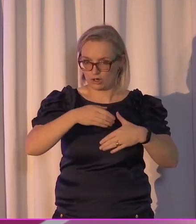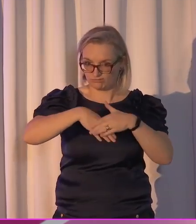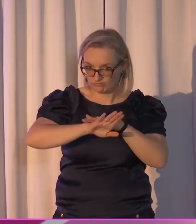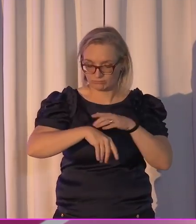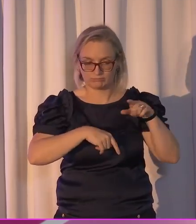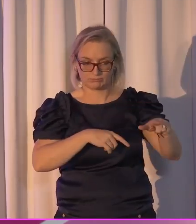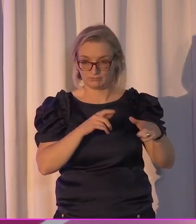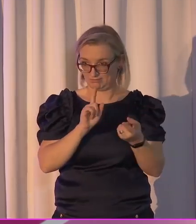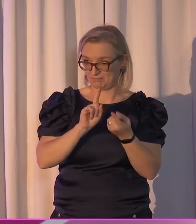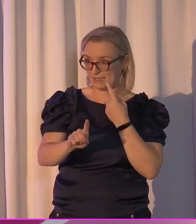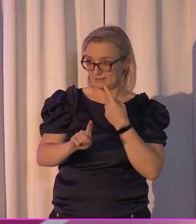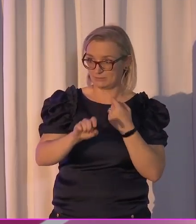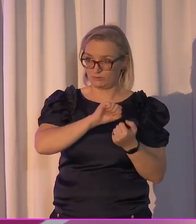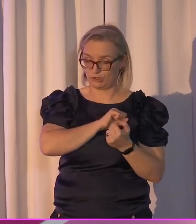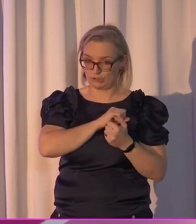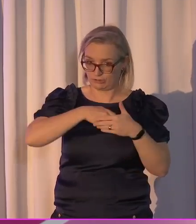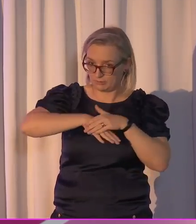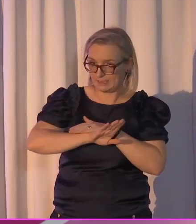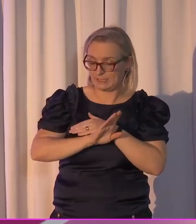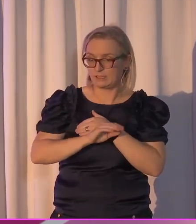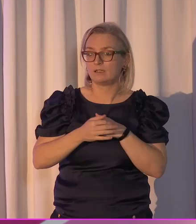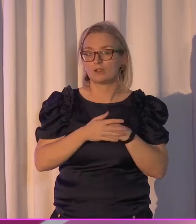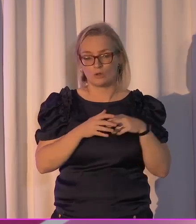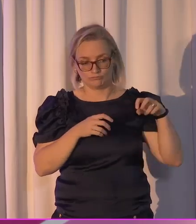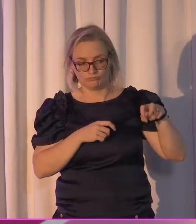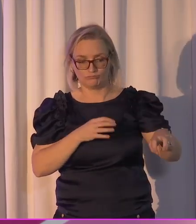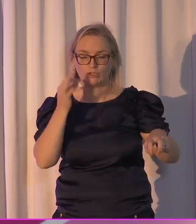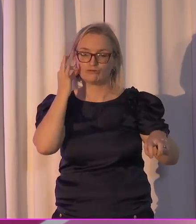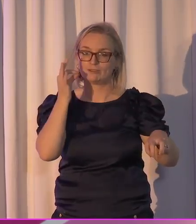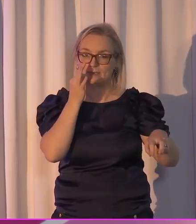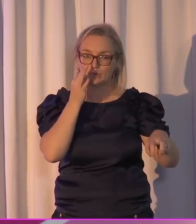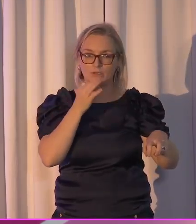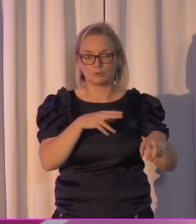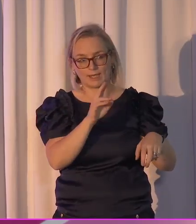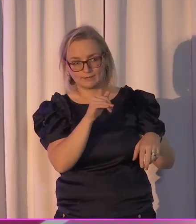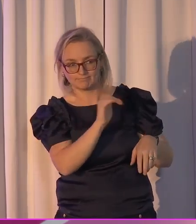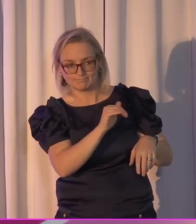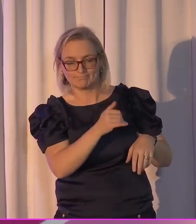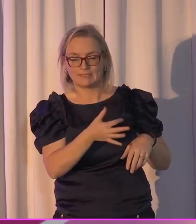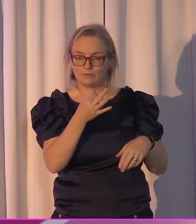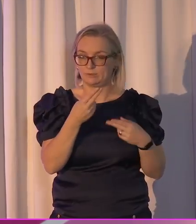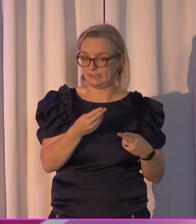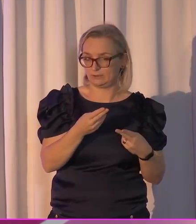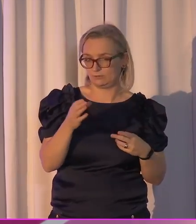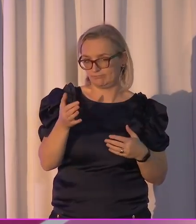it on your way in this morning, but if you go down to reception, somebody would be able to direct you if you get